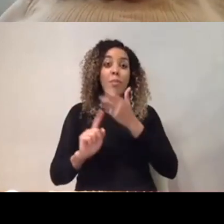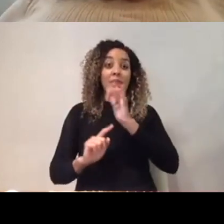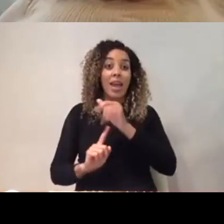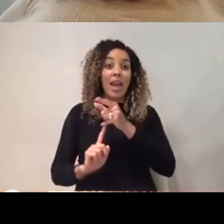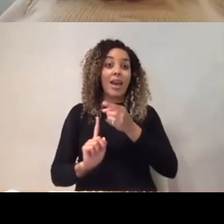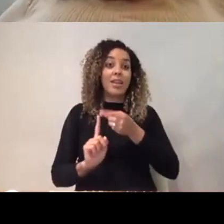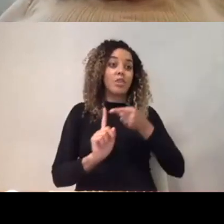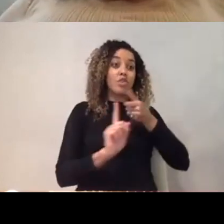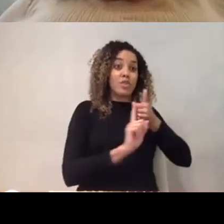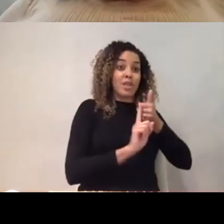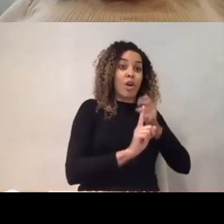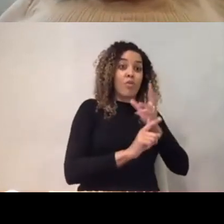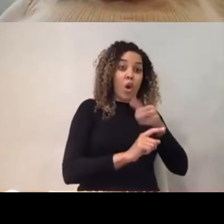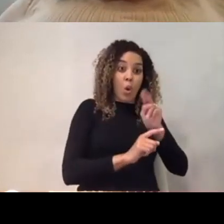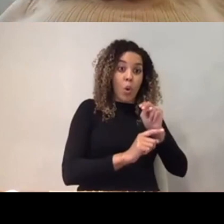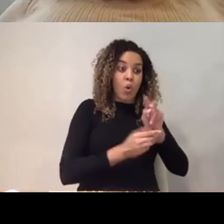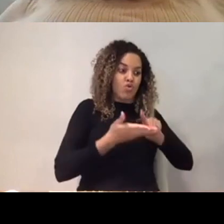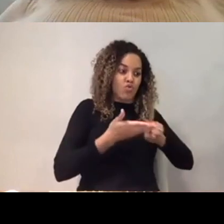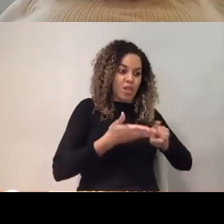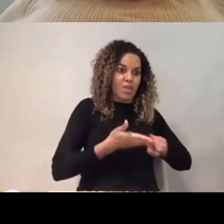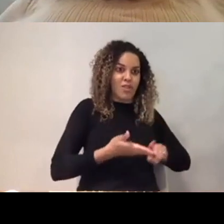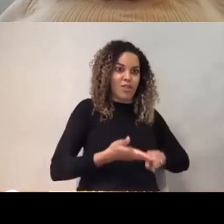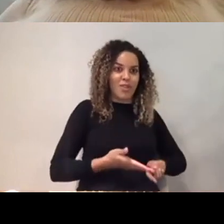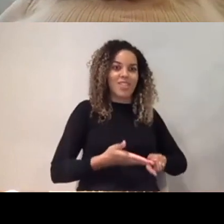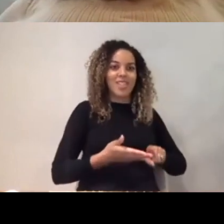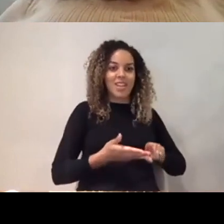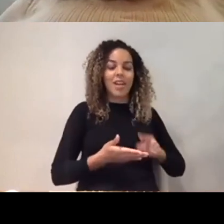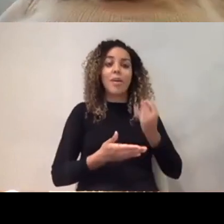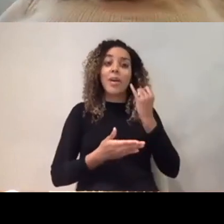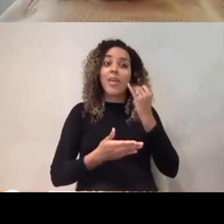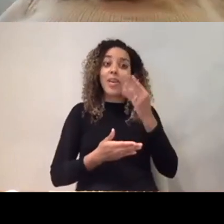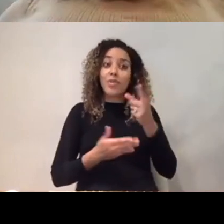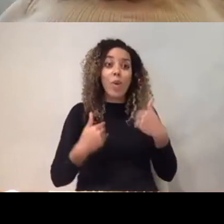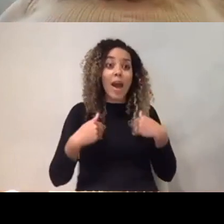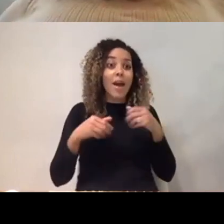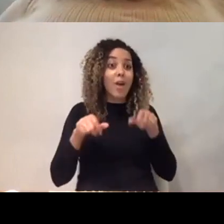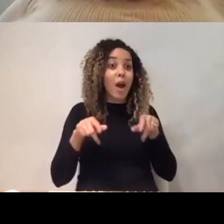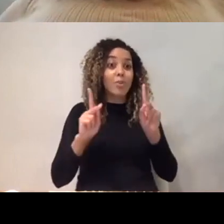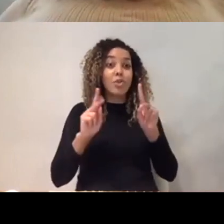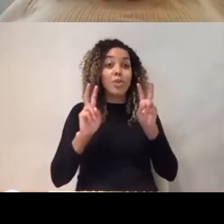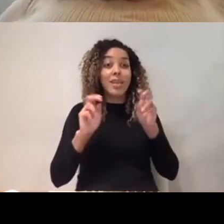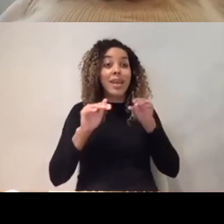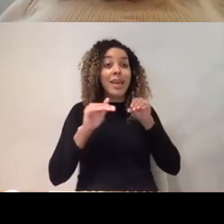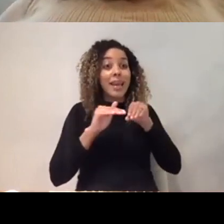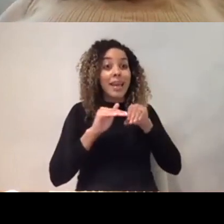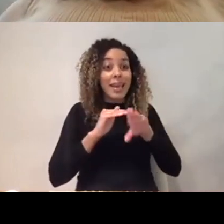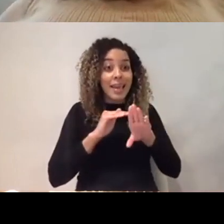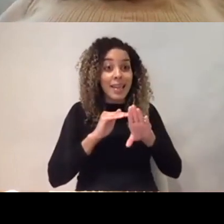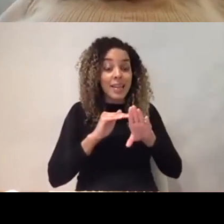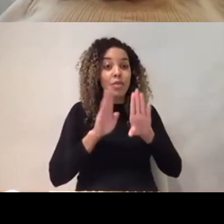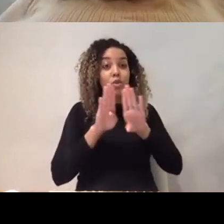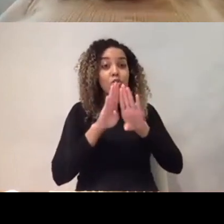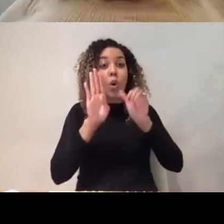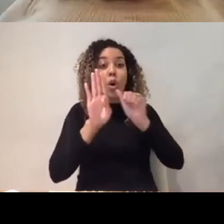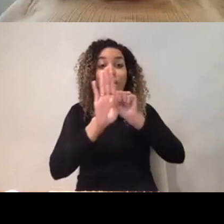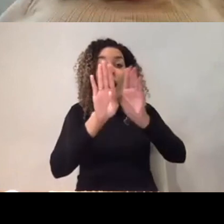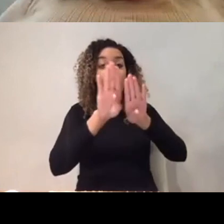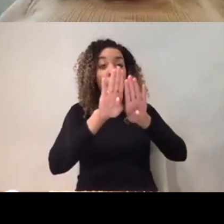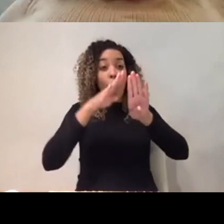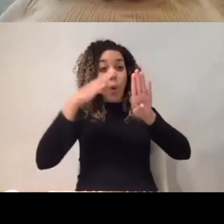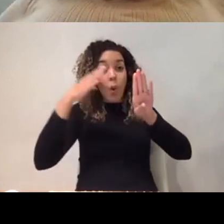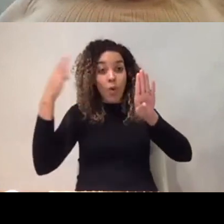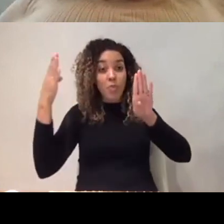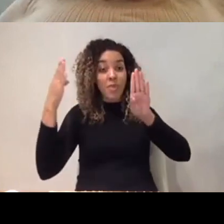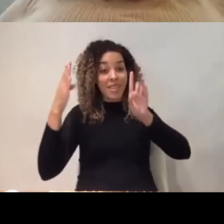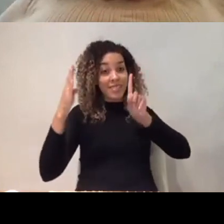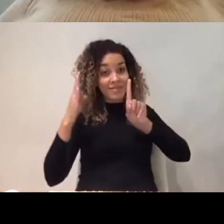if you have an opportunity to go into the door or knock on a door and have a door open, even if it's not necessarily a job,